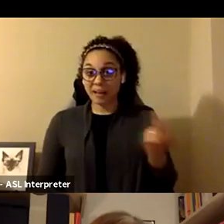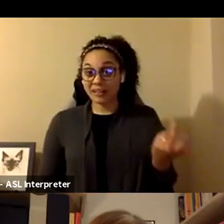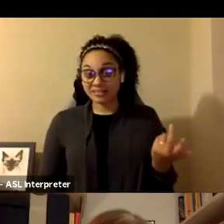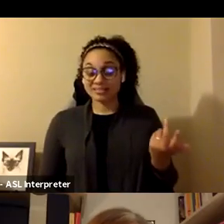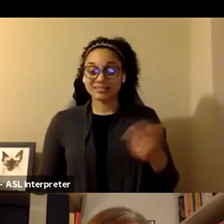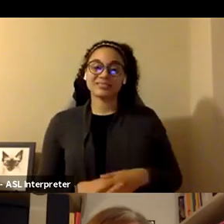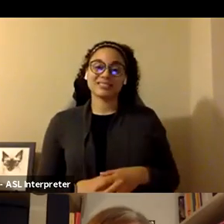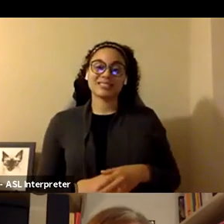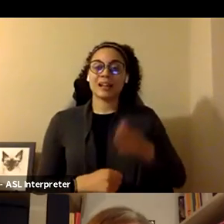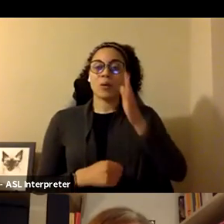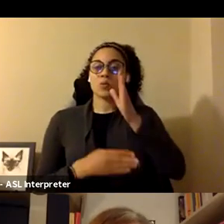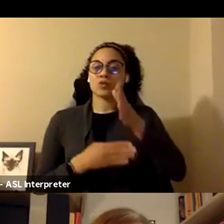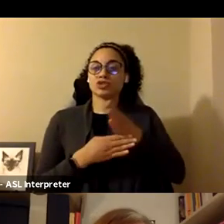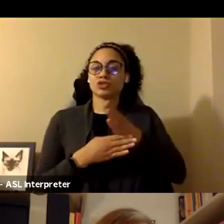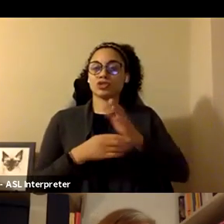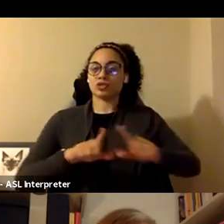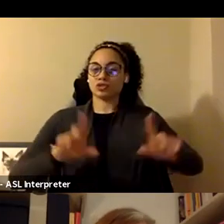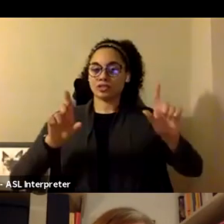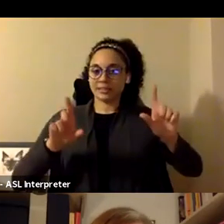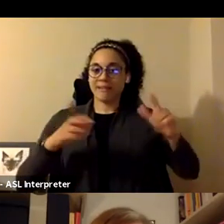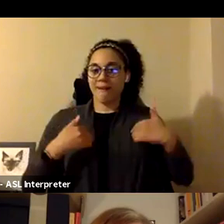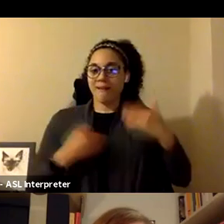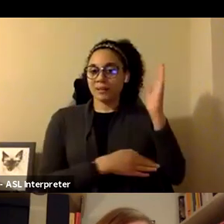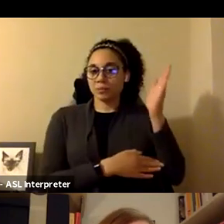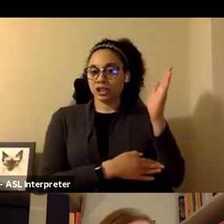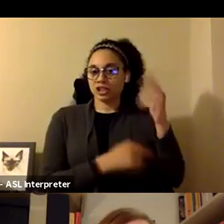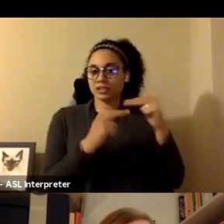I'm going to share my screen, my presentation.